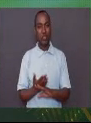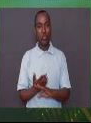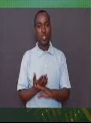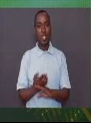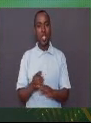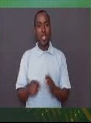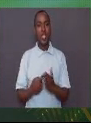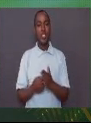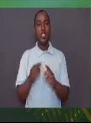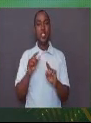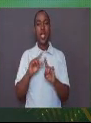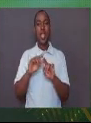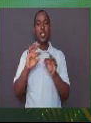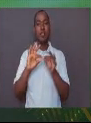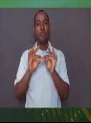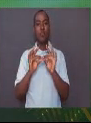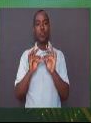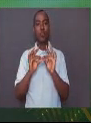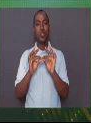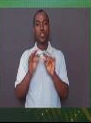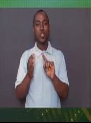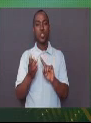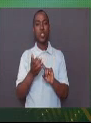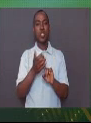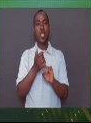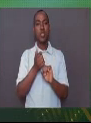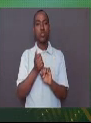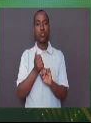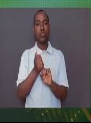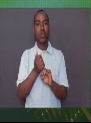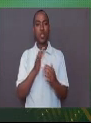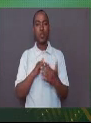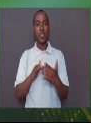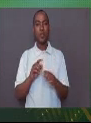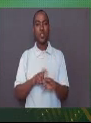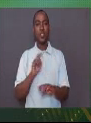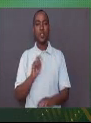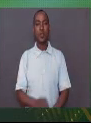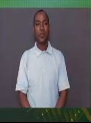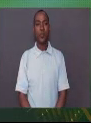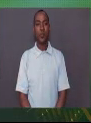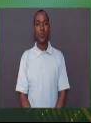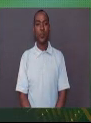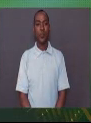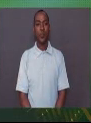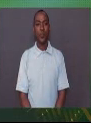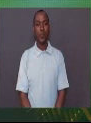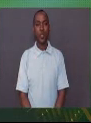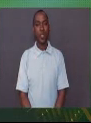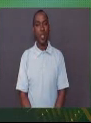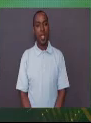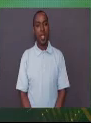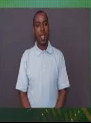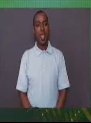these definitions handy throughout our studies in this unit. We will